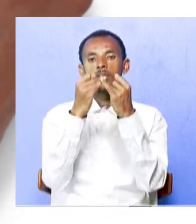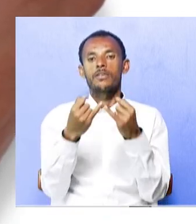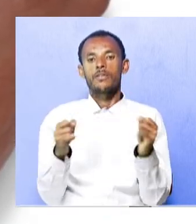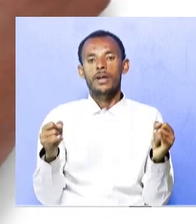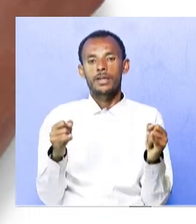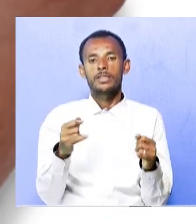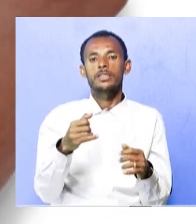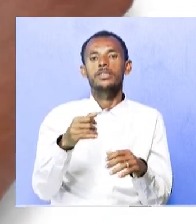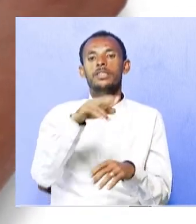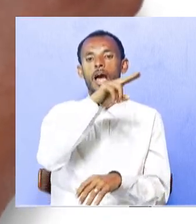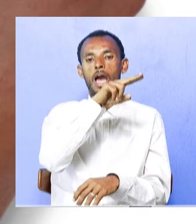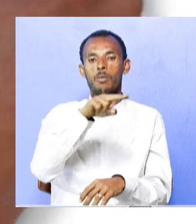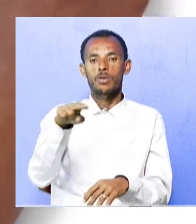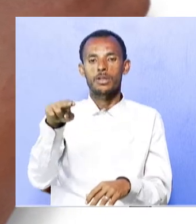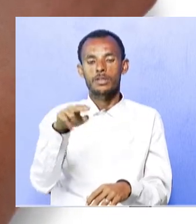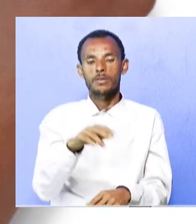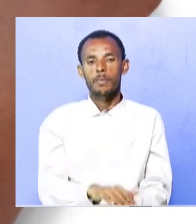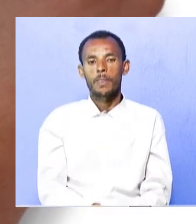the hypotenuse.